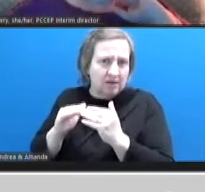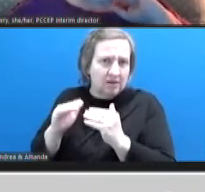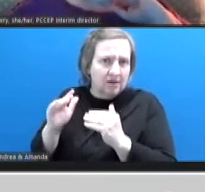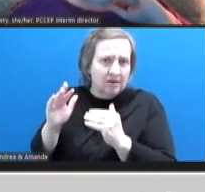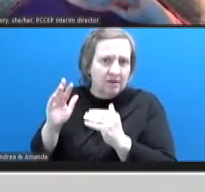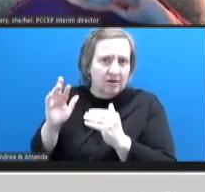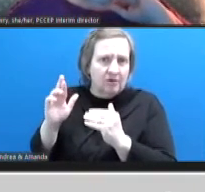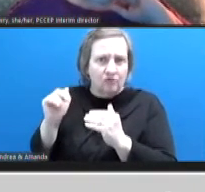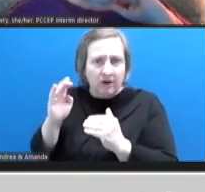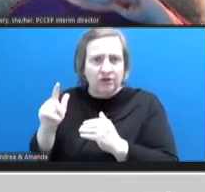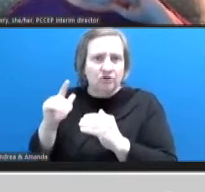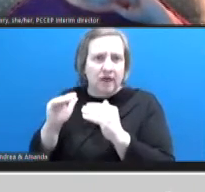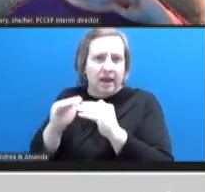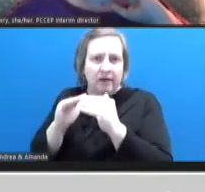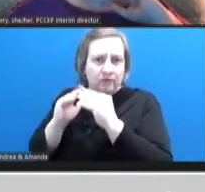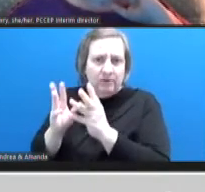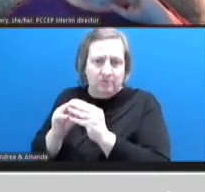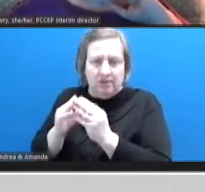racial equity meeting? Thank you.